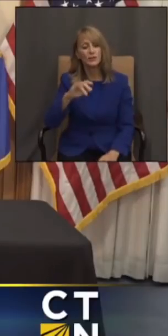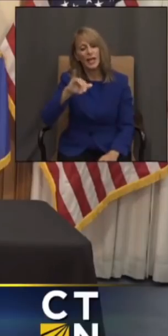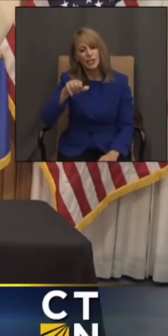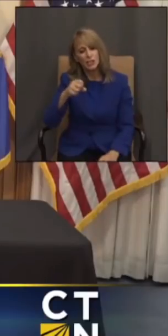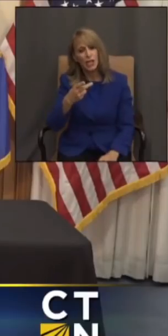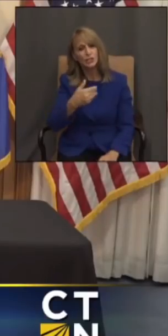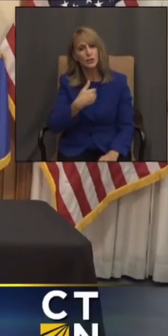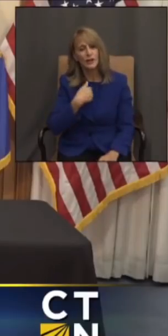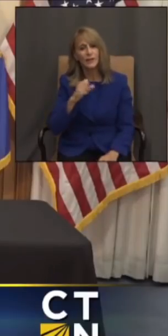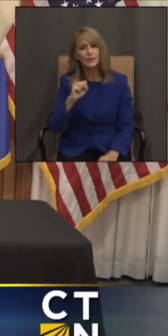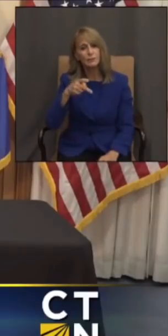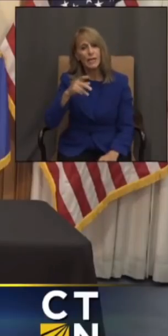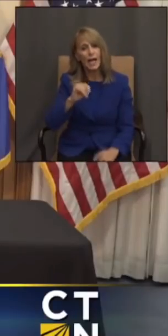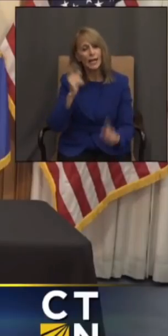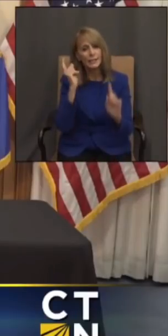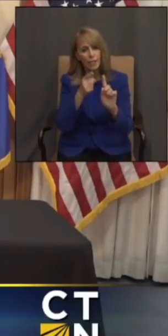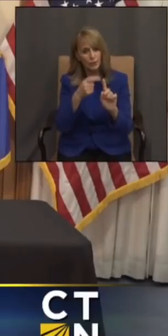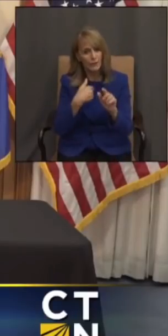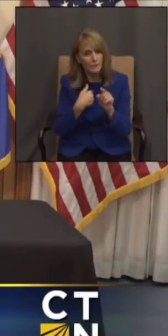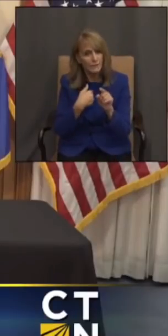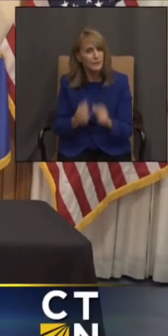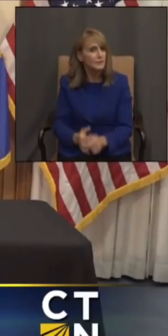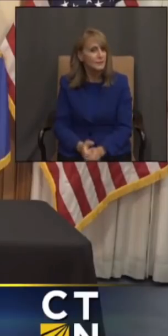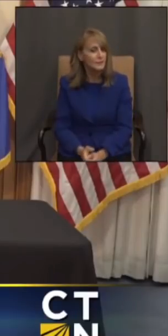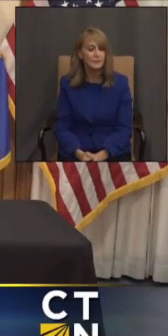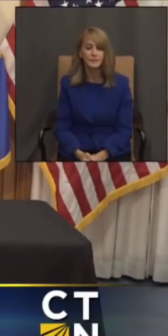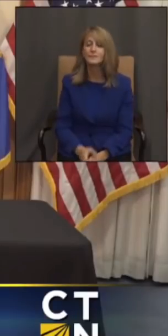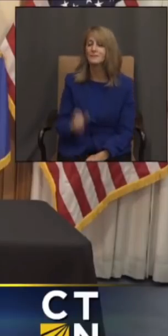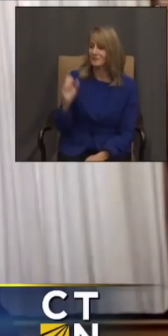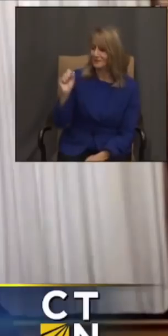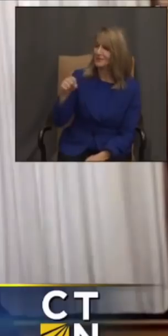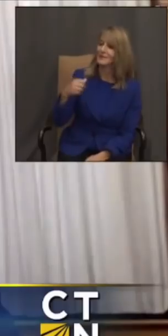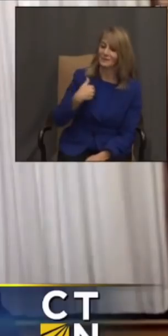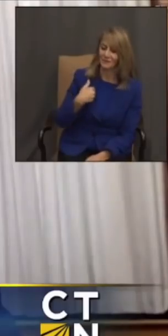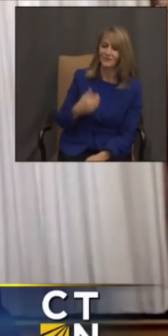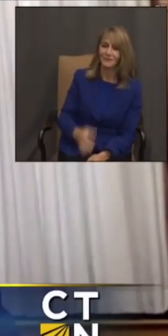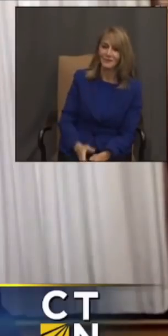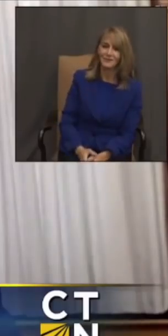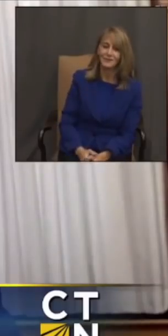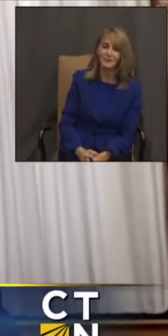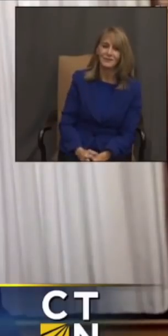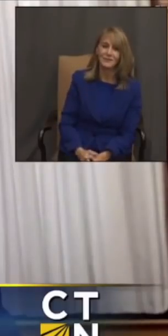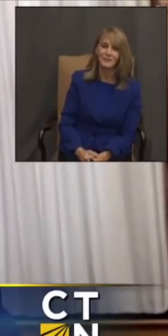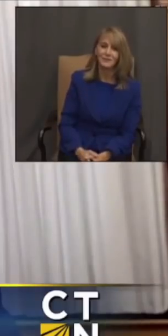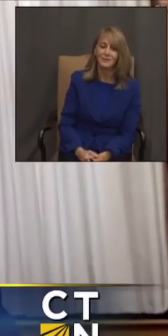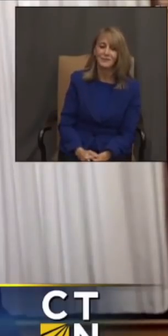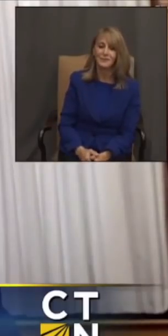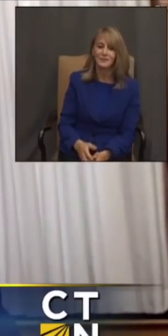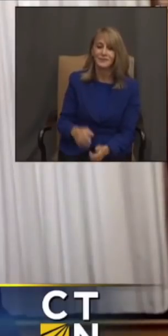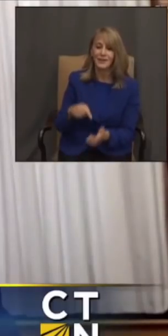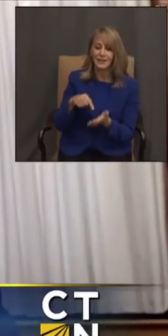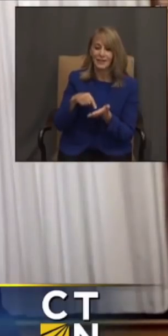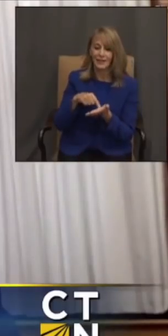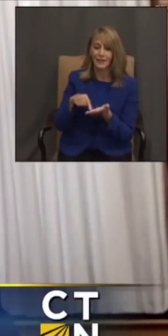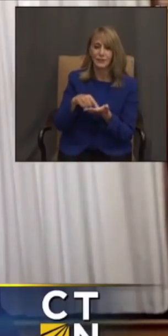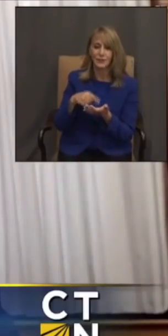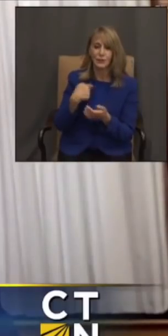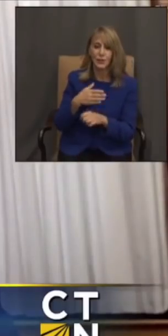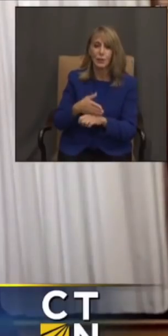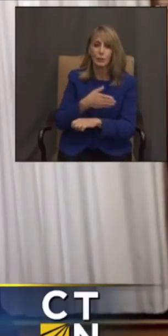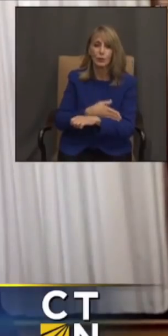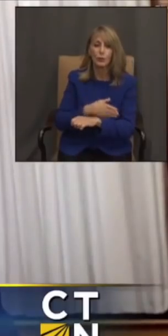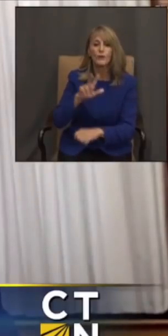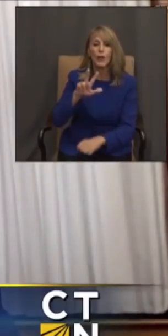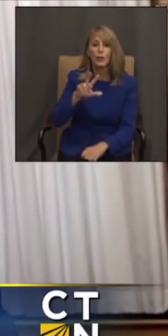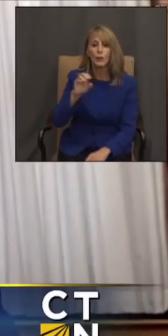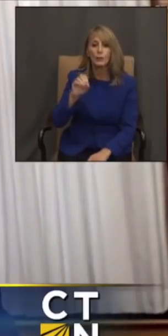those SBI targets? Yes. So for the most recent week, we improved 3